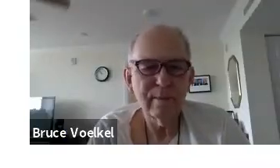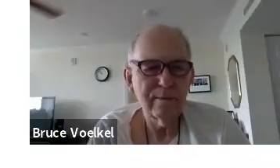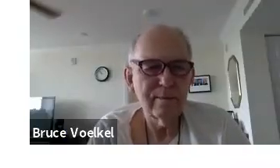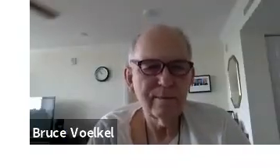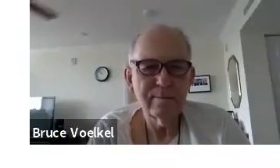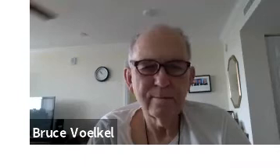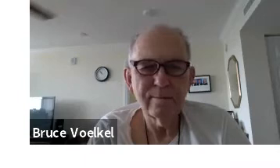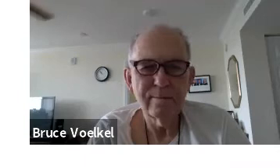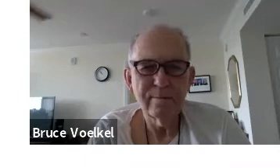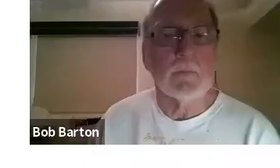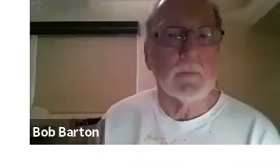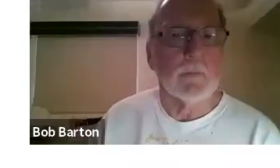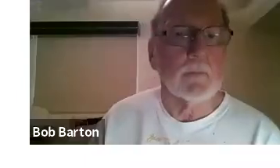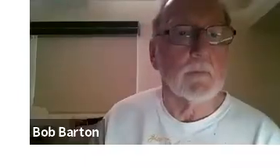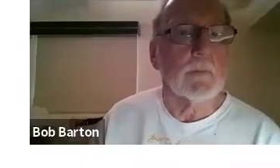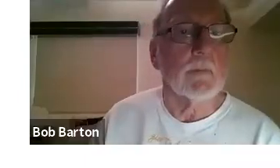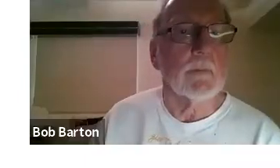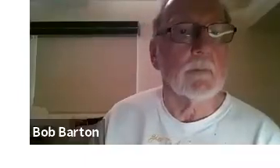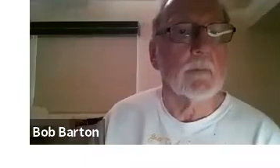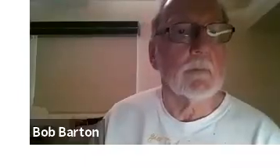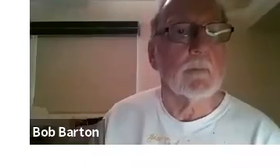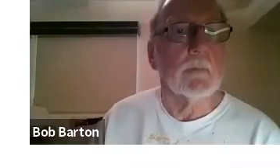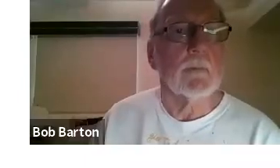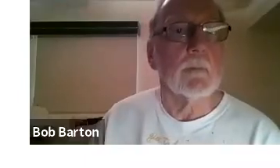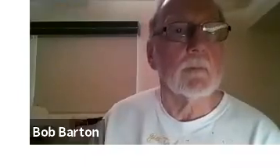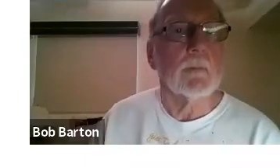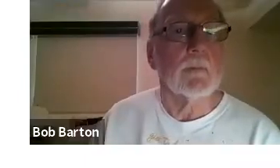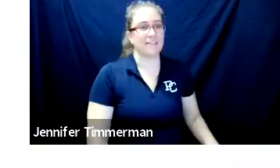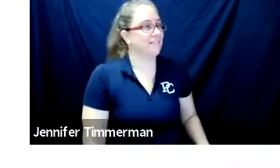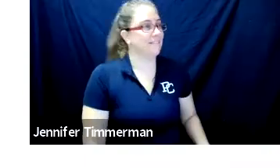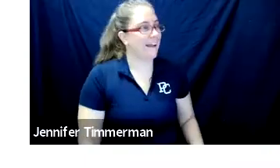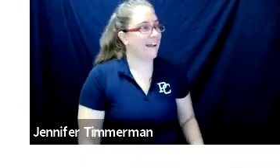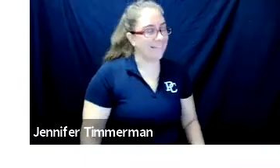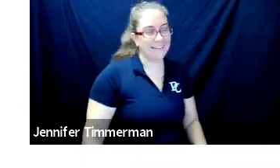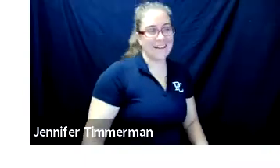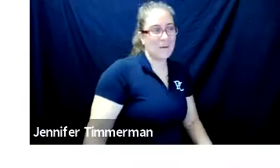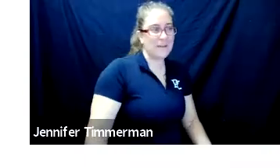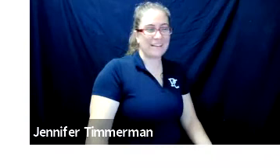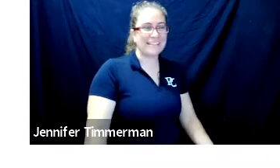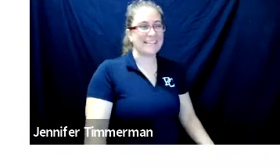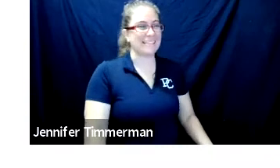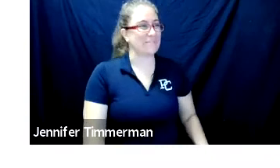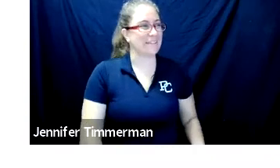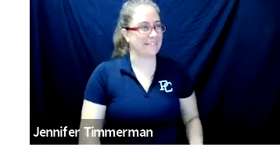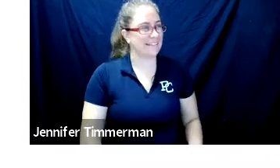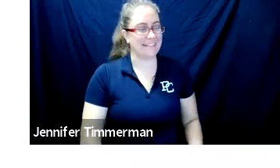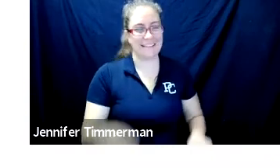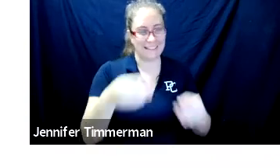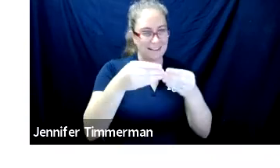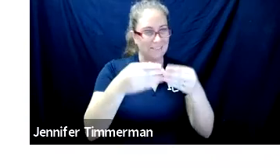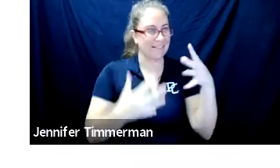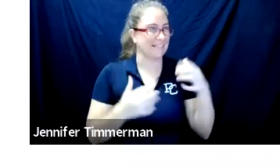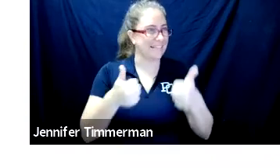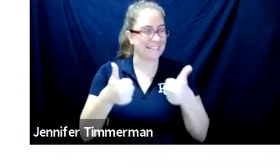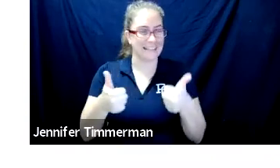Because it's more than both. Mhm. Awesome. Okay, so now you can, I'll pick on Dennis a little bit because I see